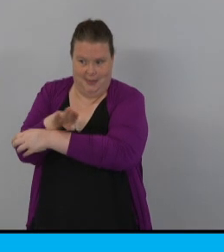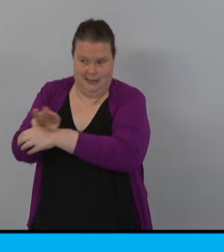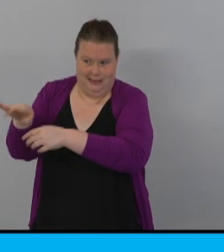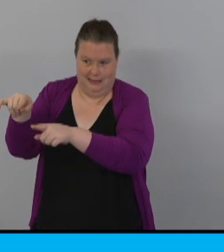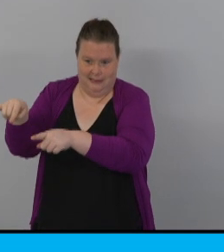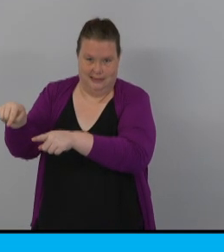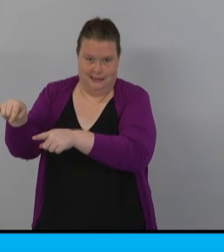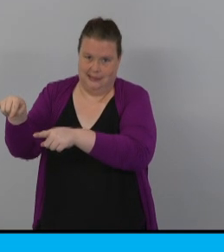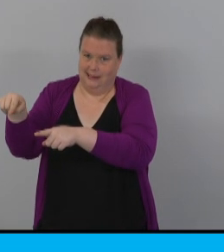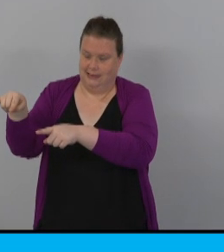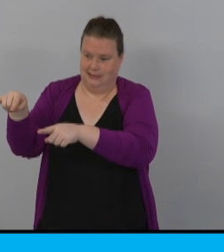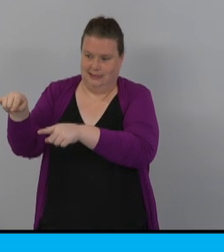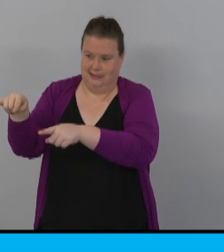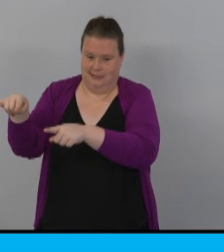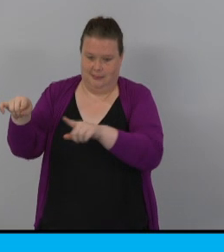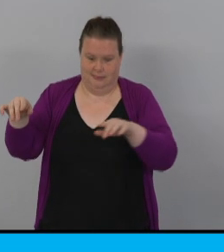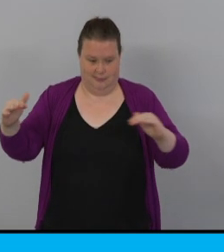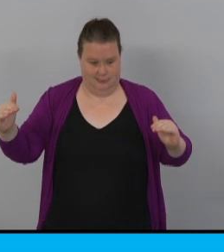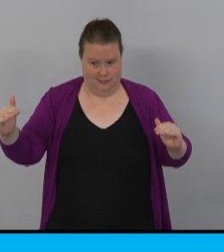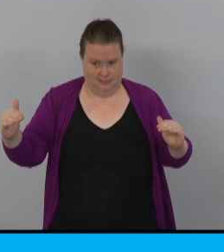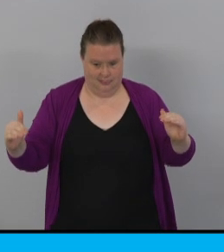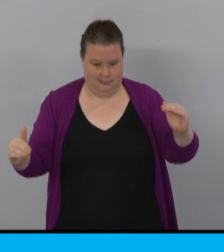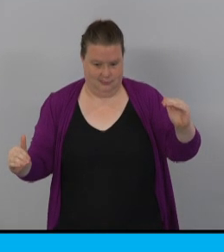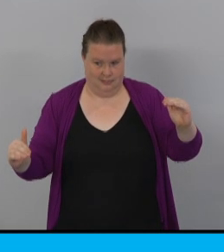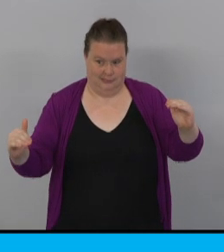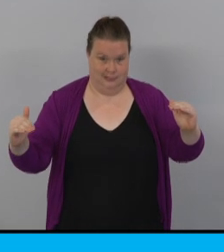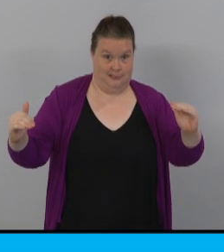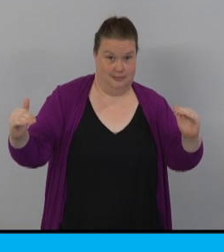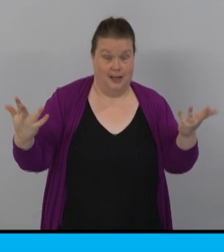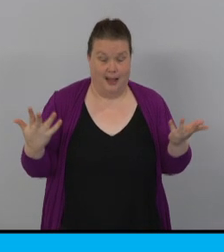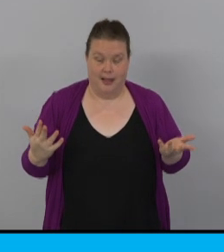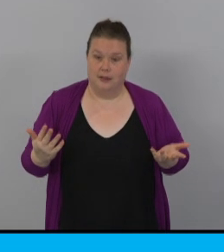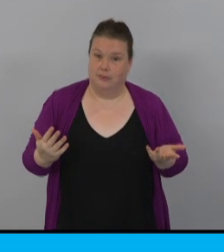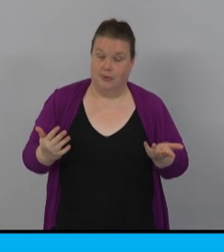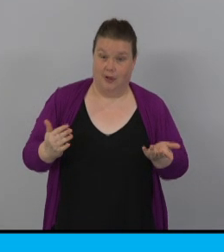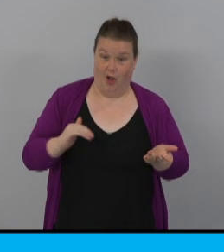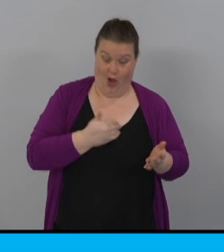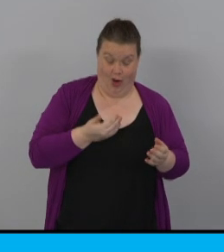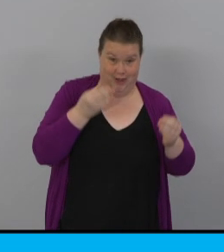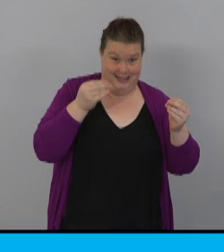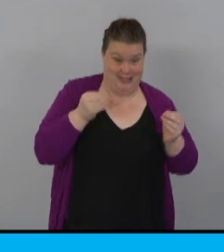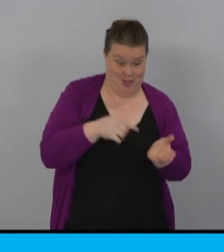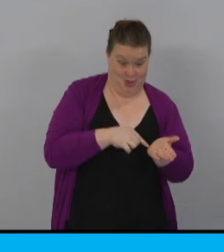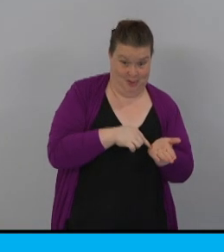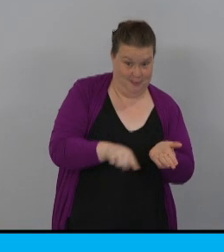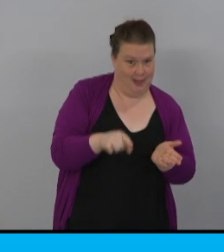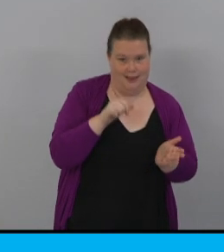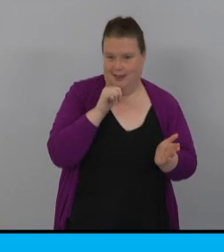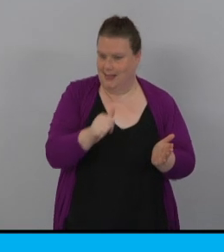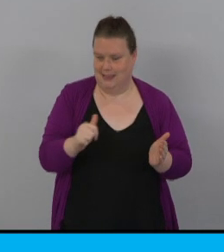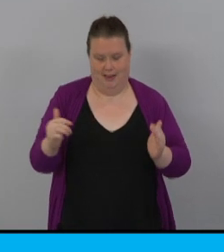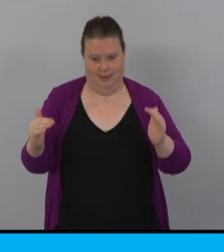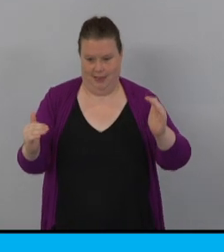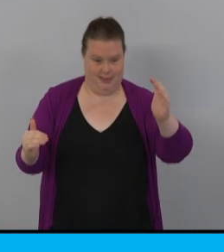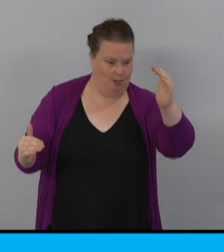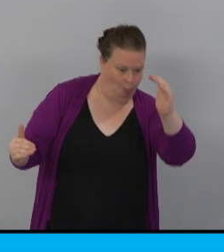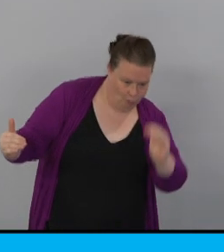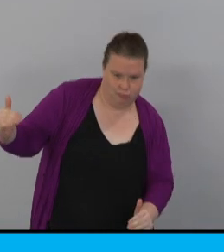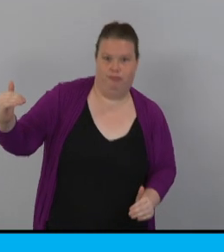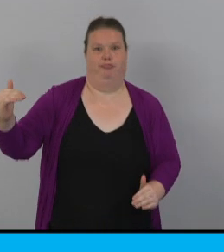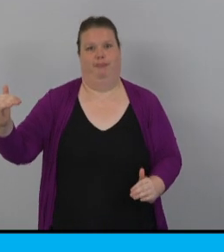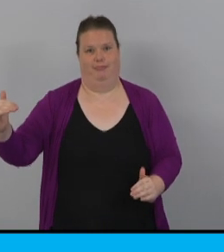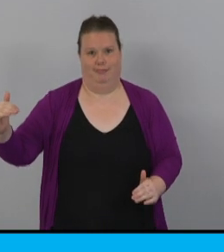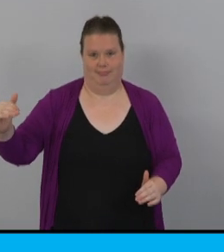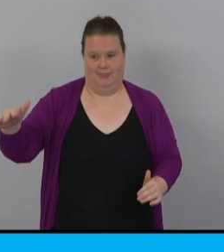certainly not ahead of the market with our teacher rates, wage rates either. And then we have a lack of funding that has been